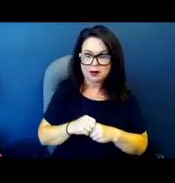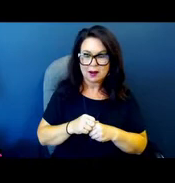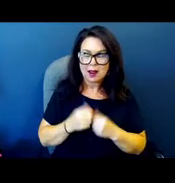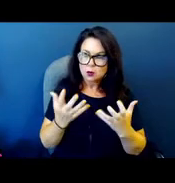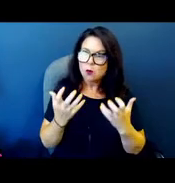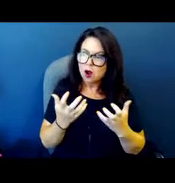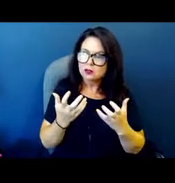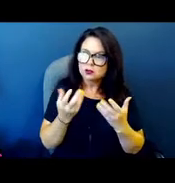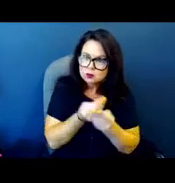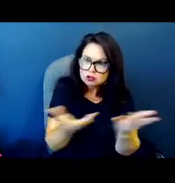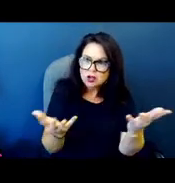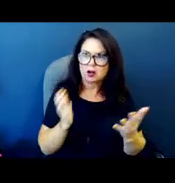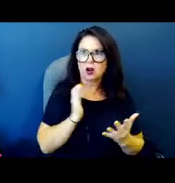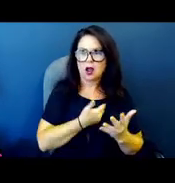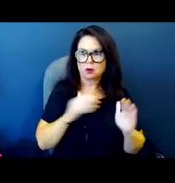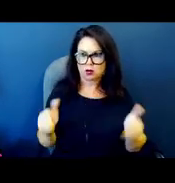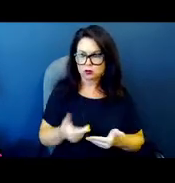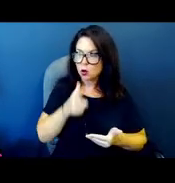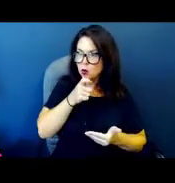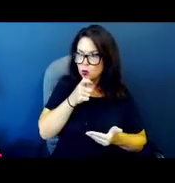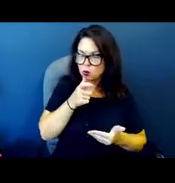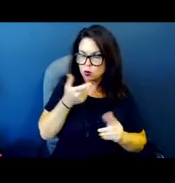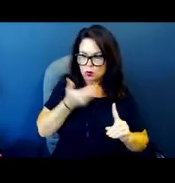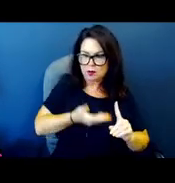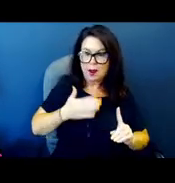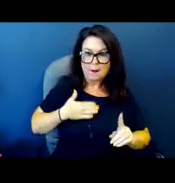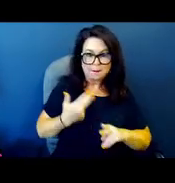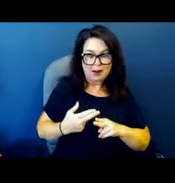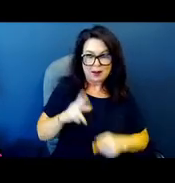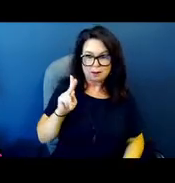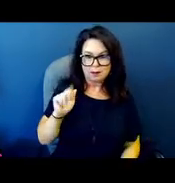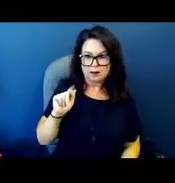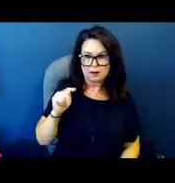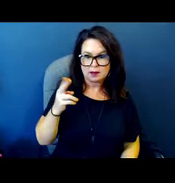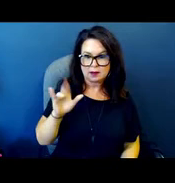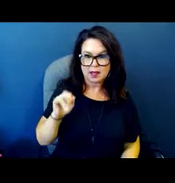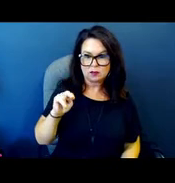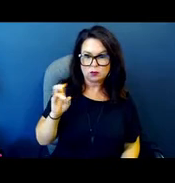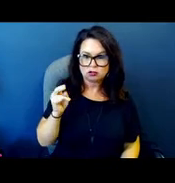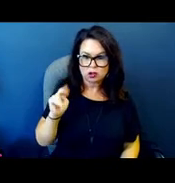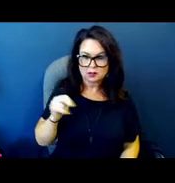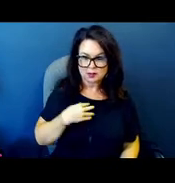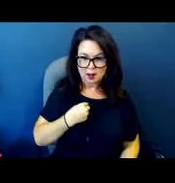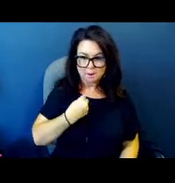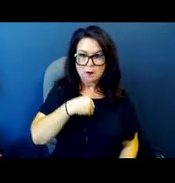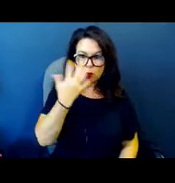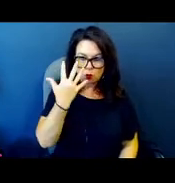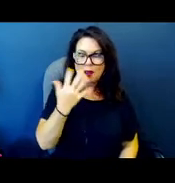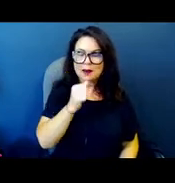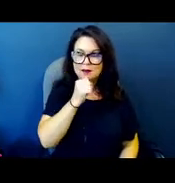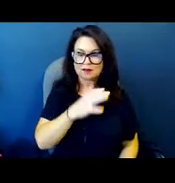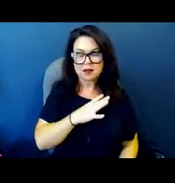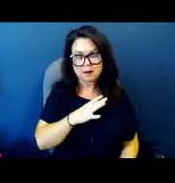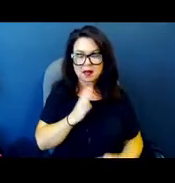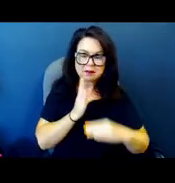about who we are. So my name is Katherine Johnson. I am a white female, in my mid-50s. I have